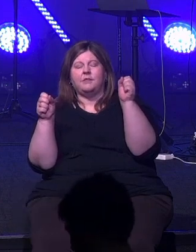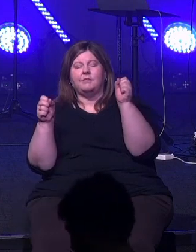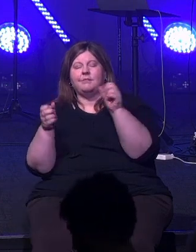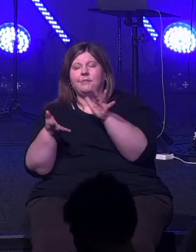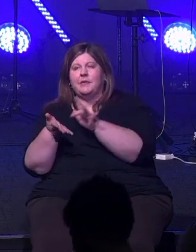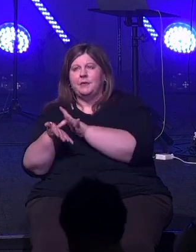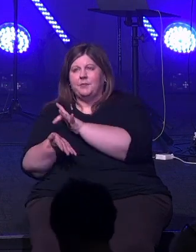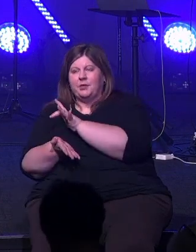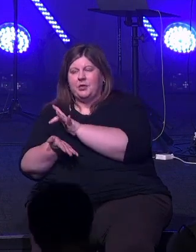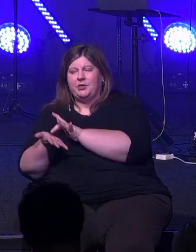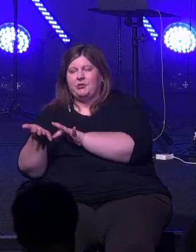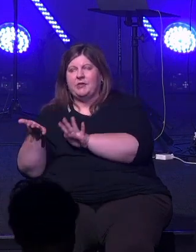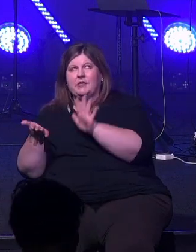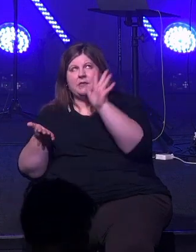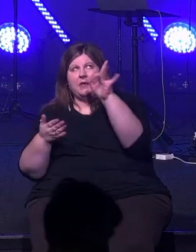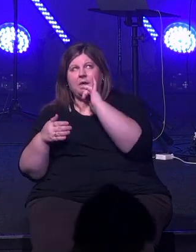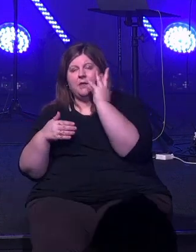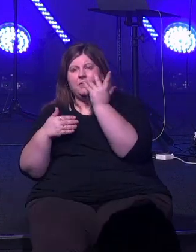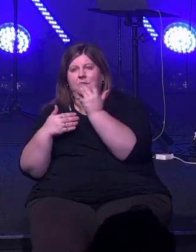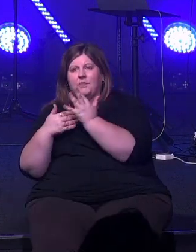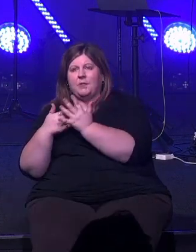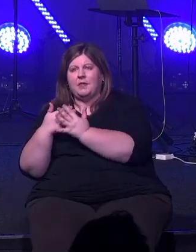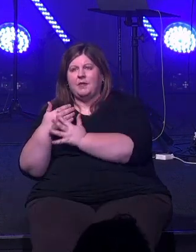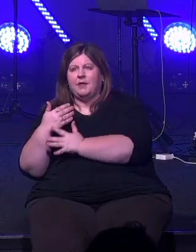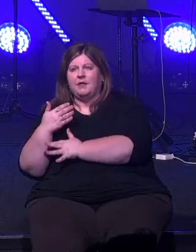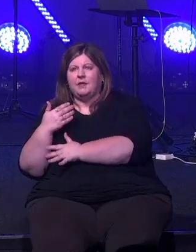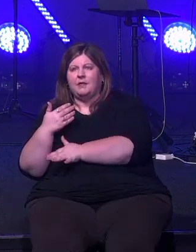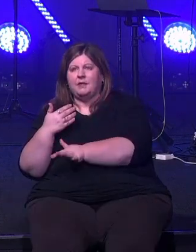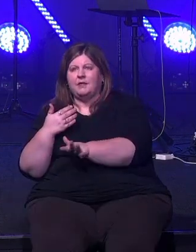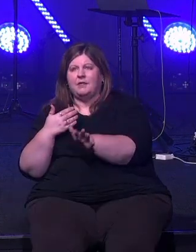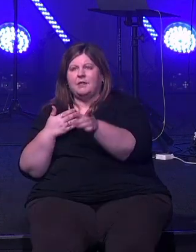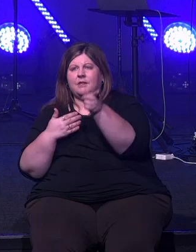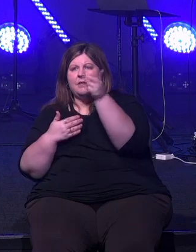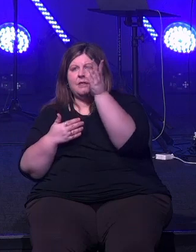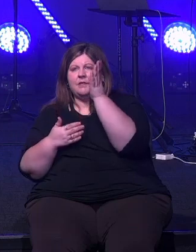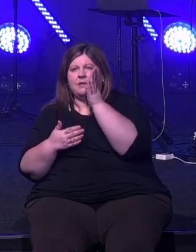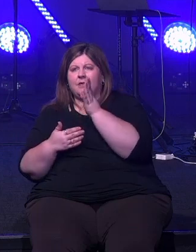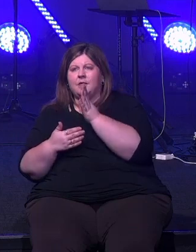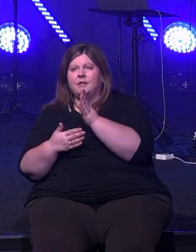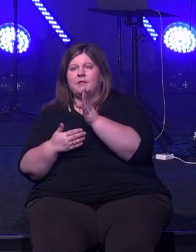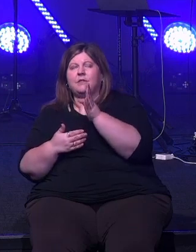salvation, purchase of God.